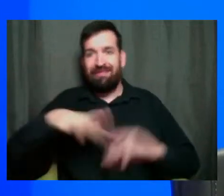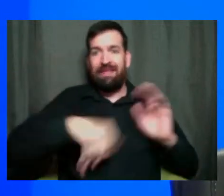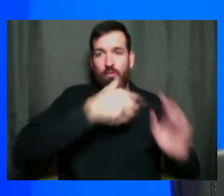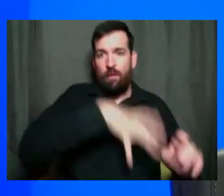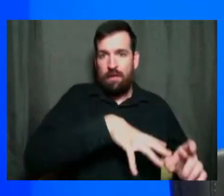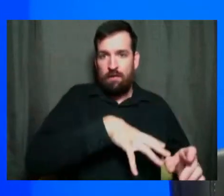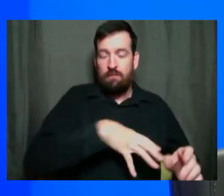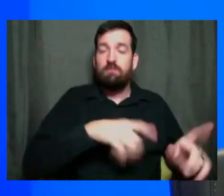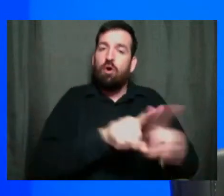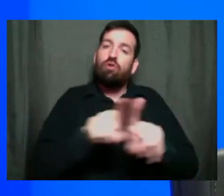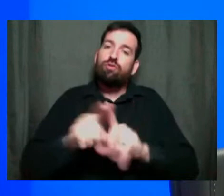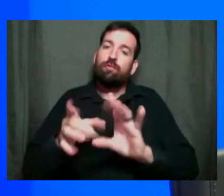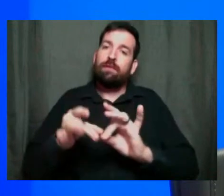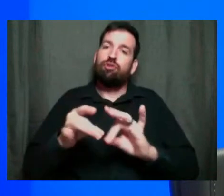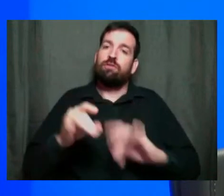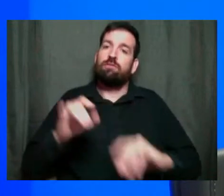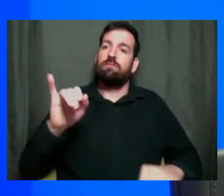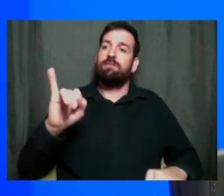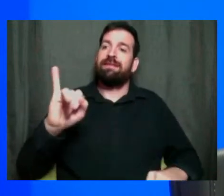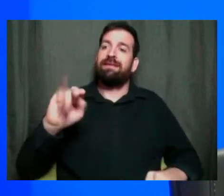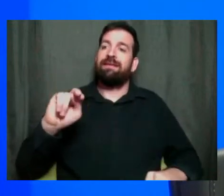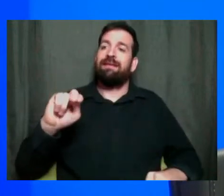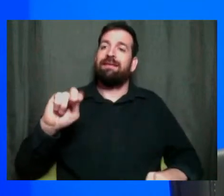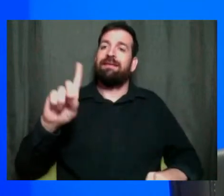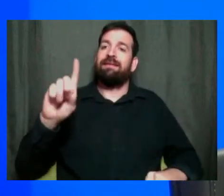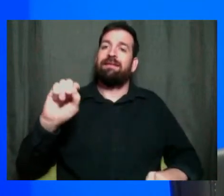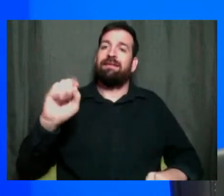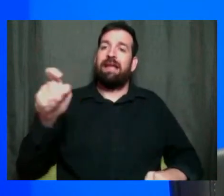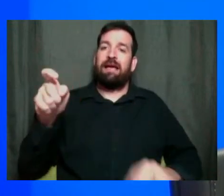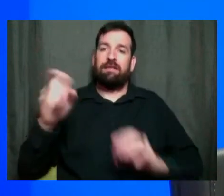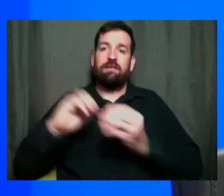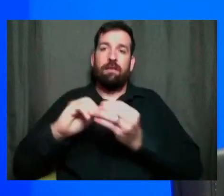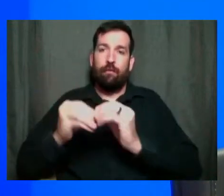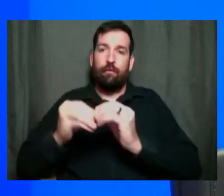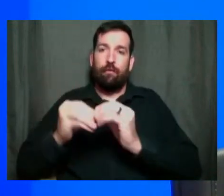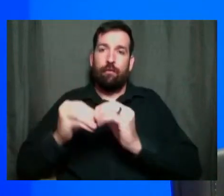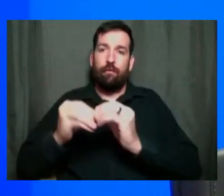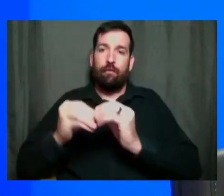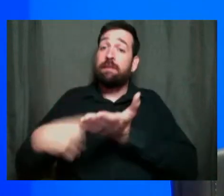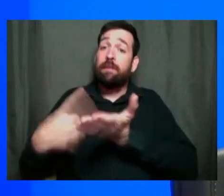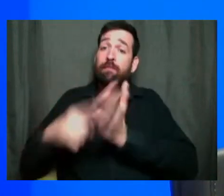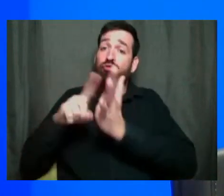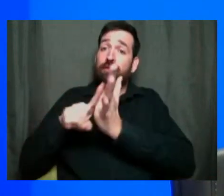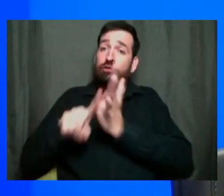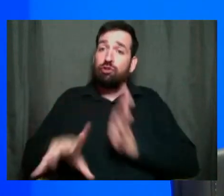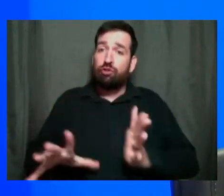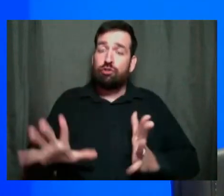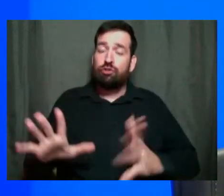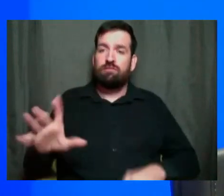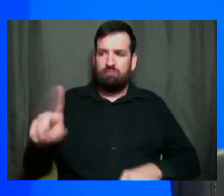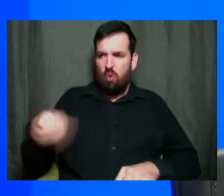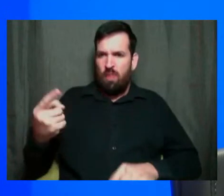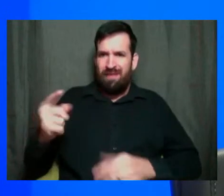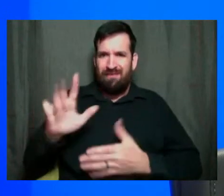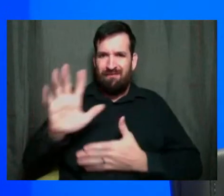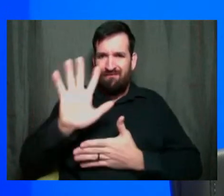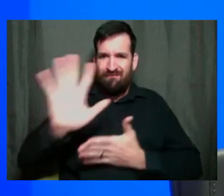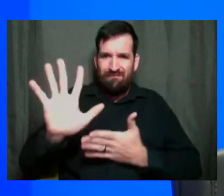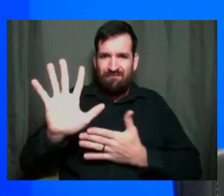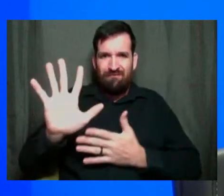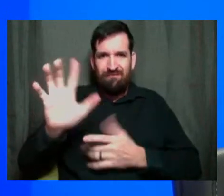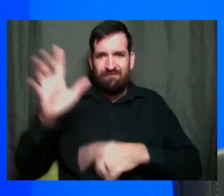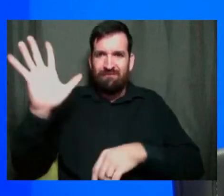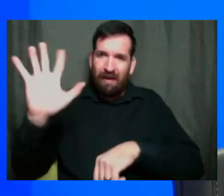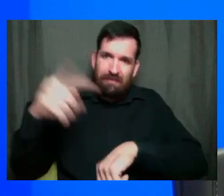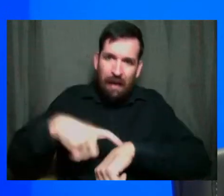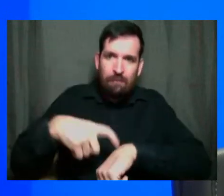index number. Sometimes the researchers will say, well, if you only have 5 an hour or 10 an hour, but you have no symptoms, does